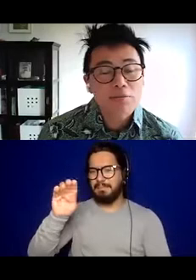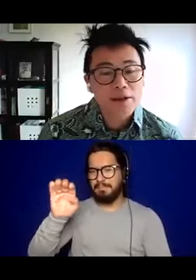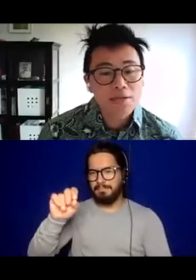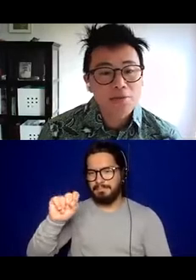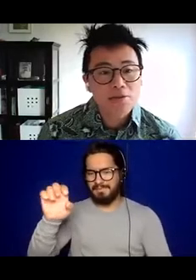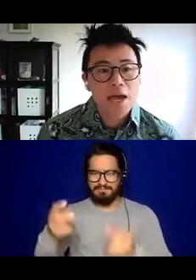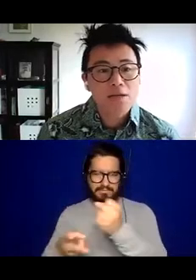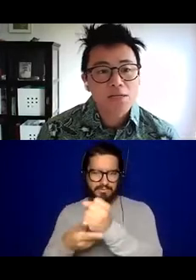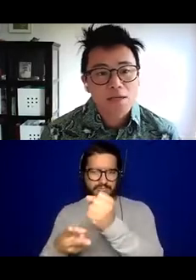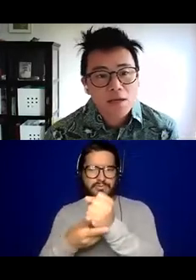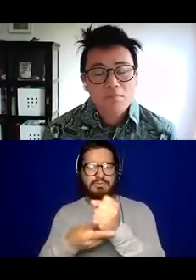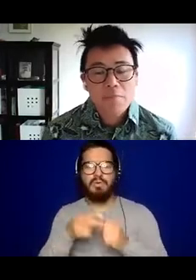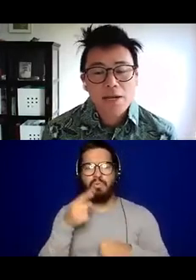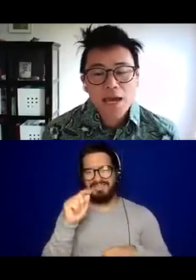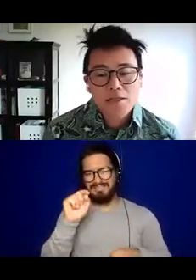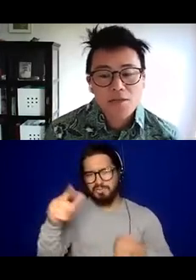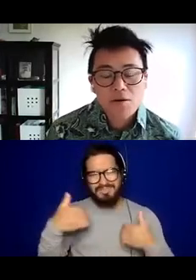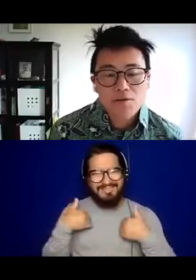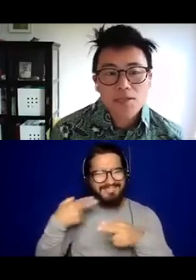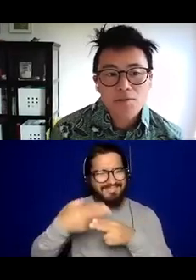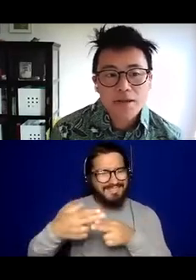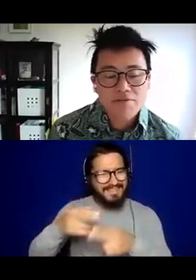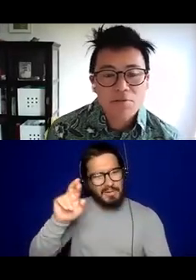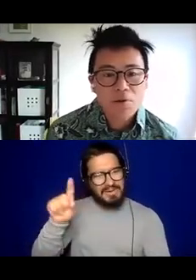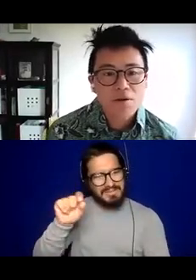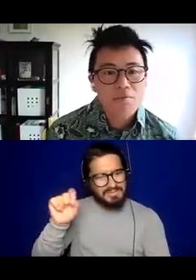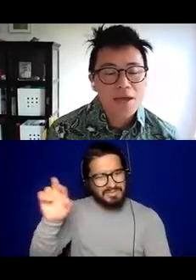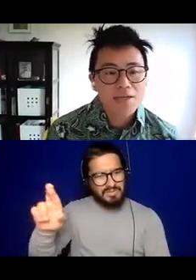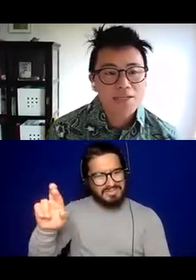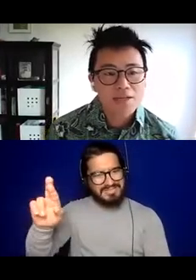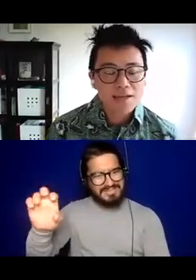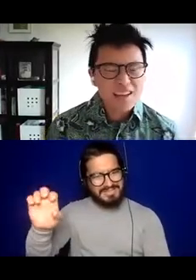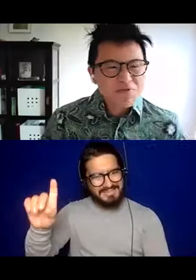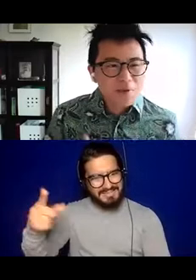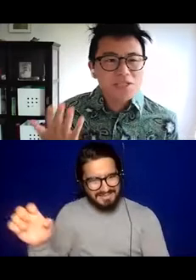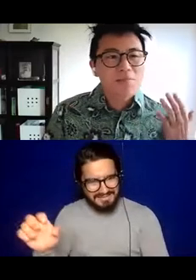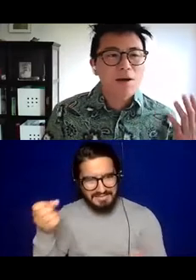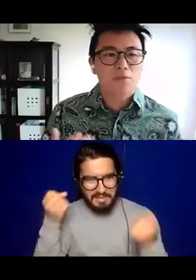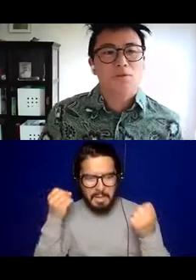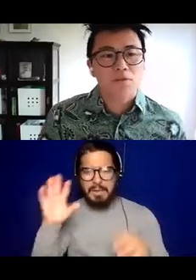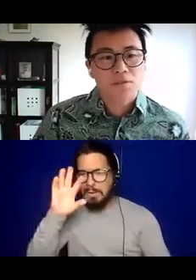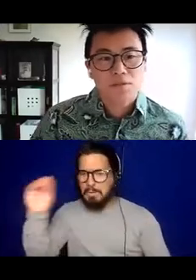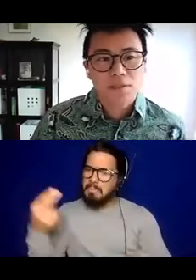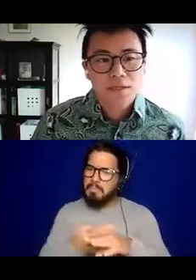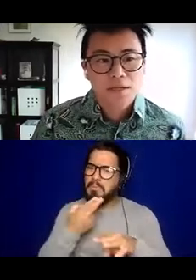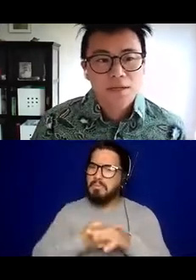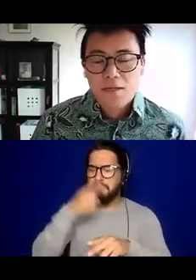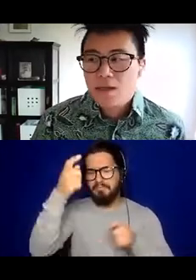tool called Razor's Edge. Many NGOs use it for managing information about